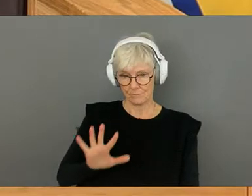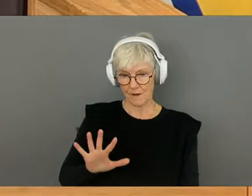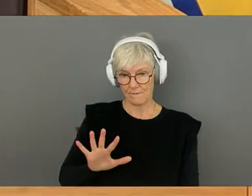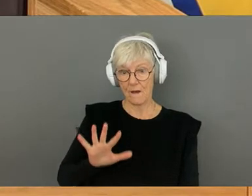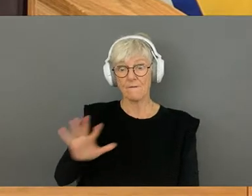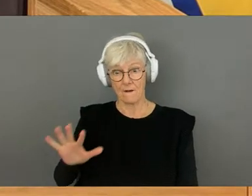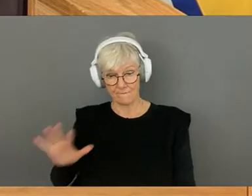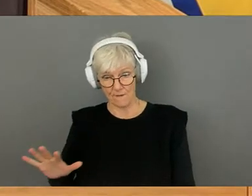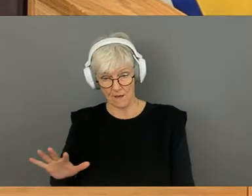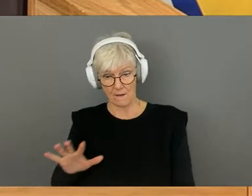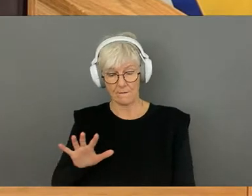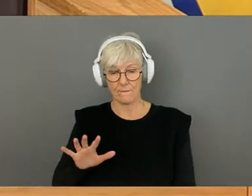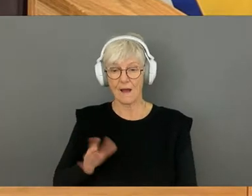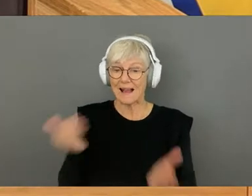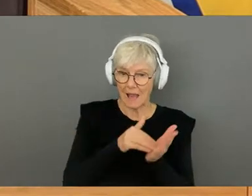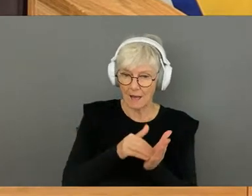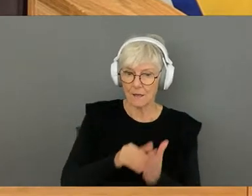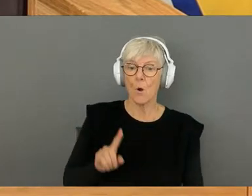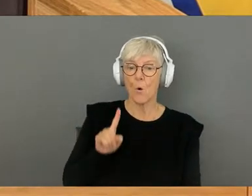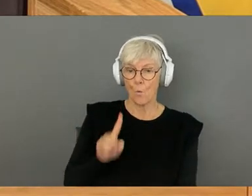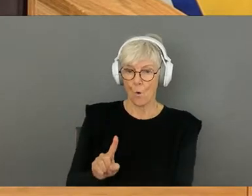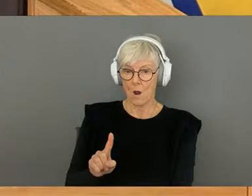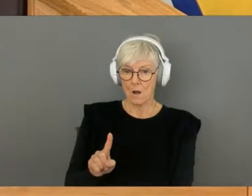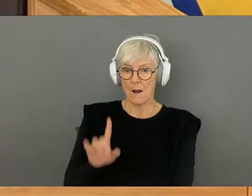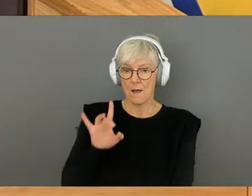That number again is